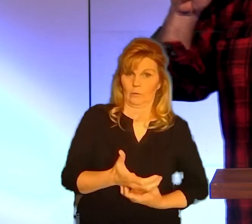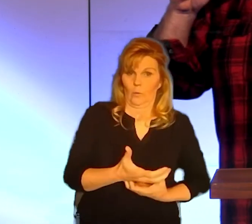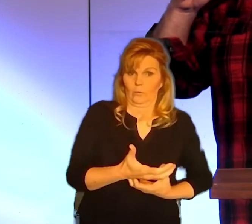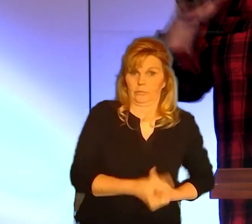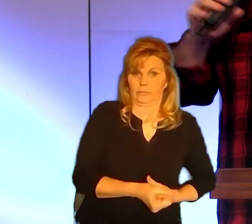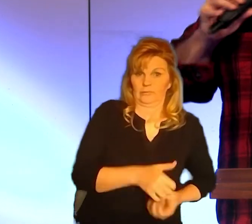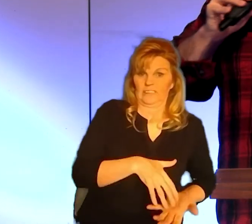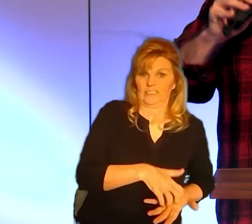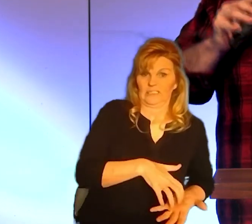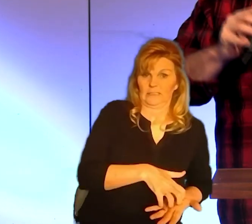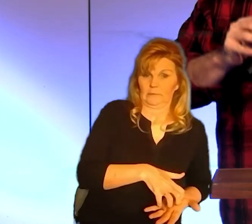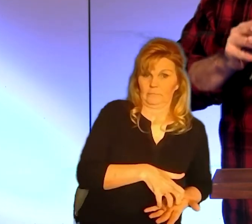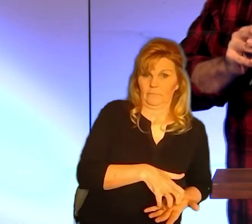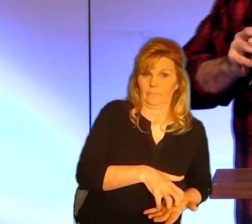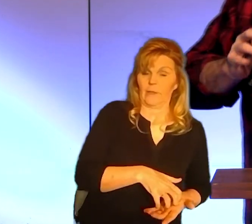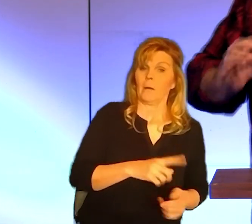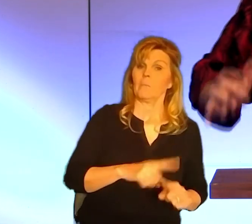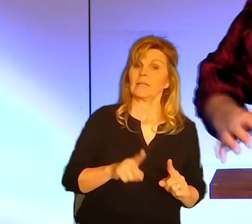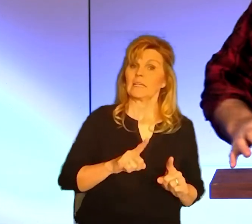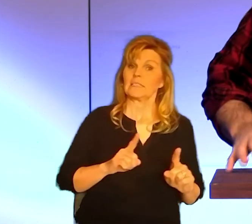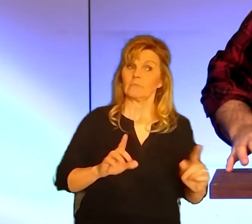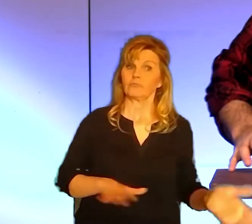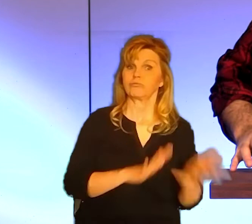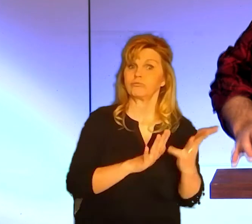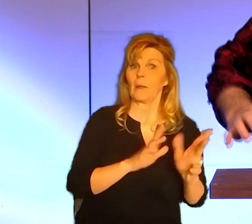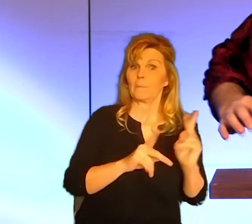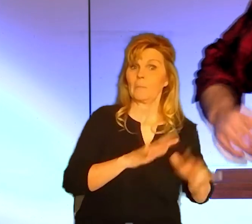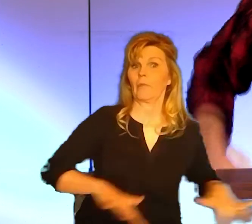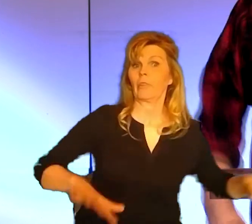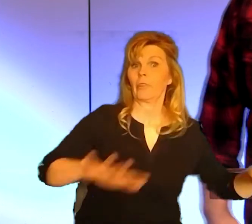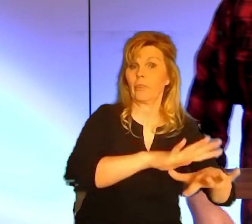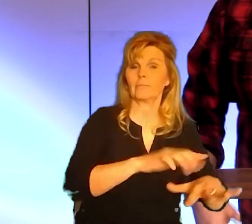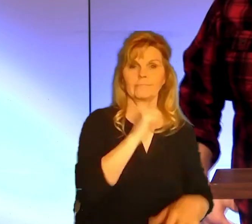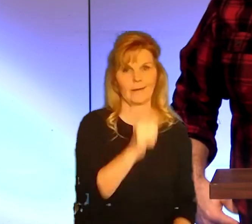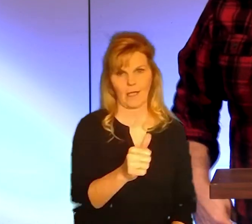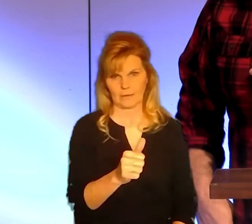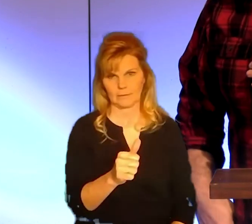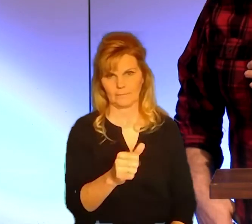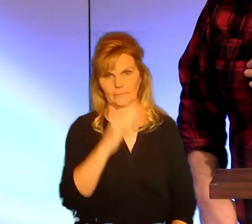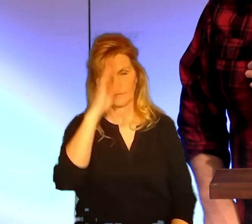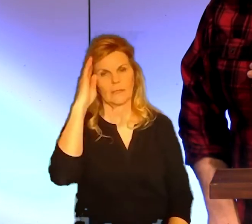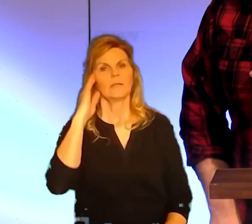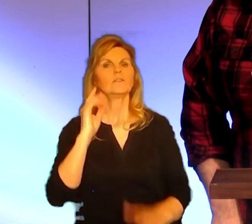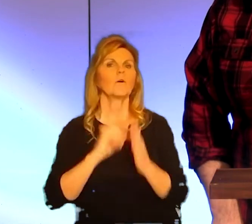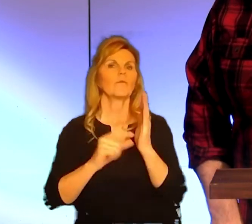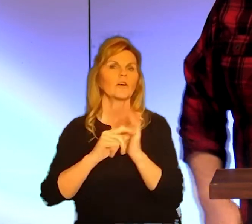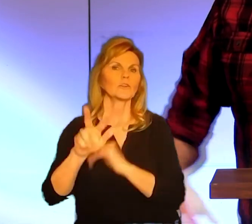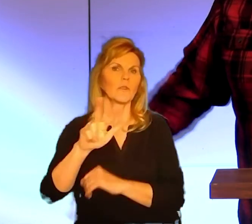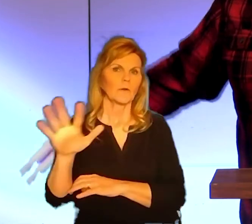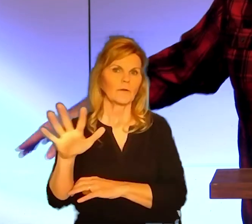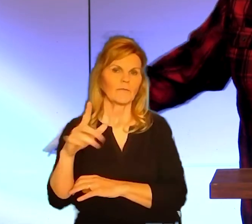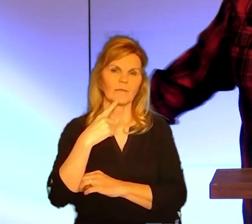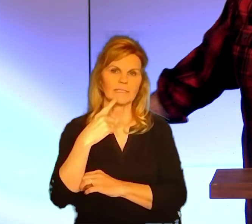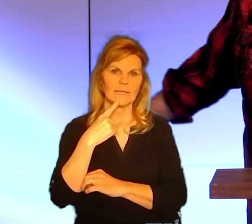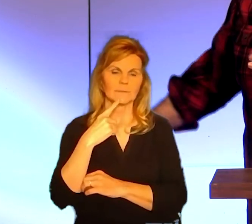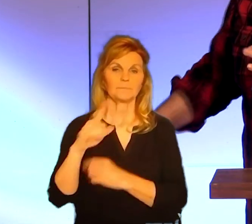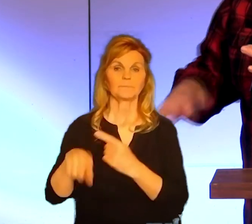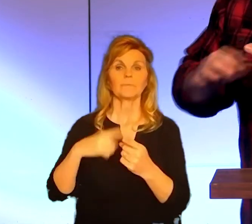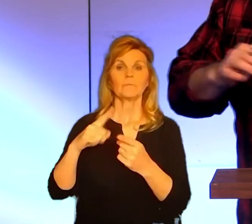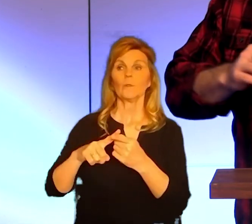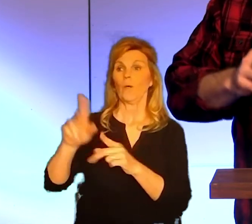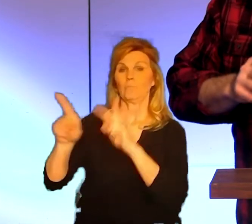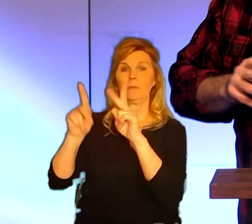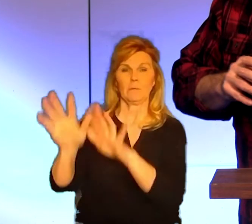away from the crowds. It says here in verse 35, it says that leaving the